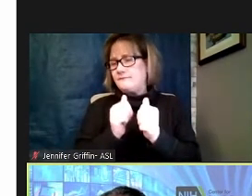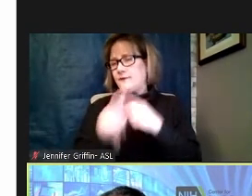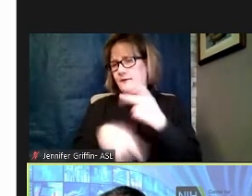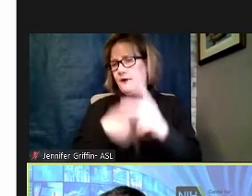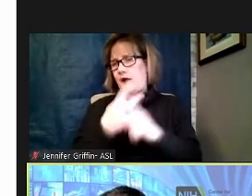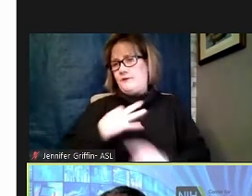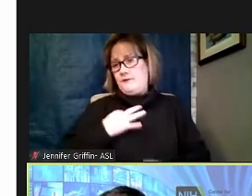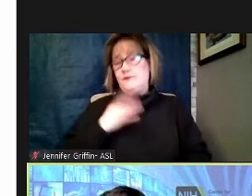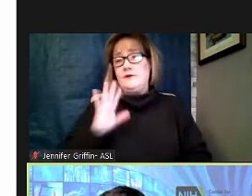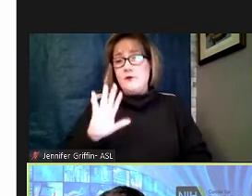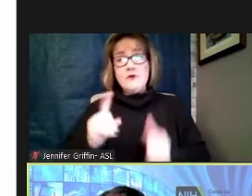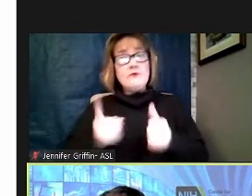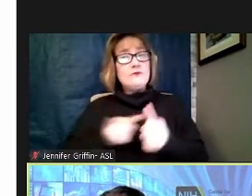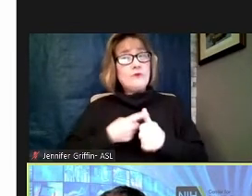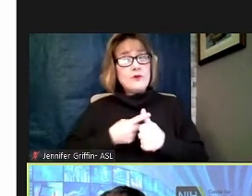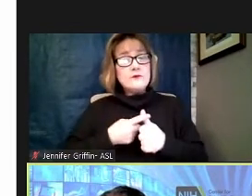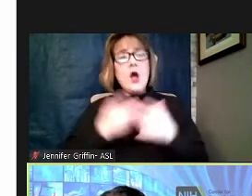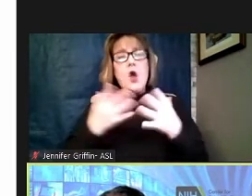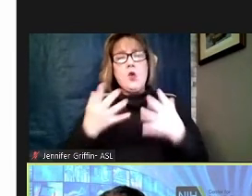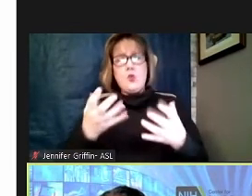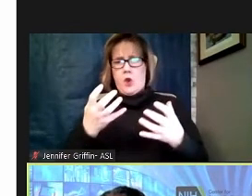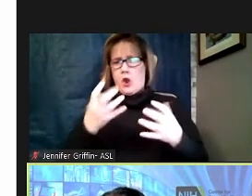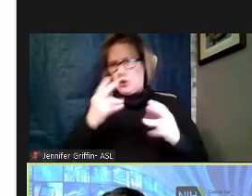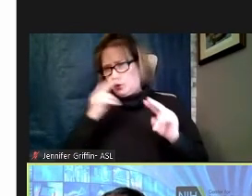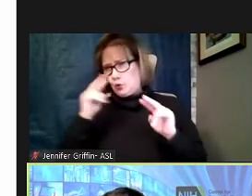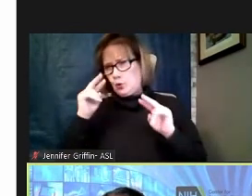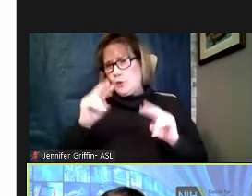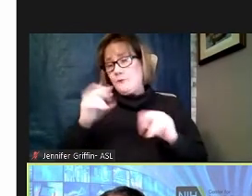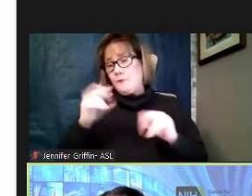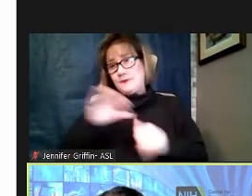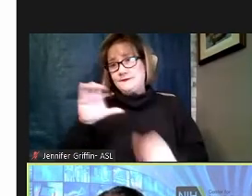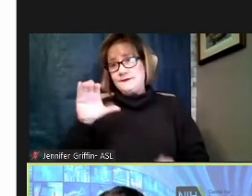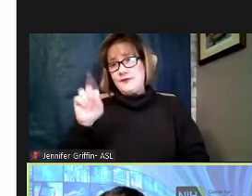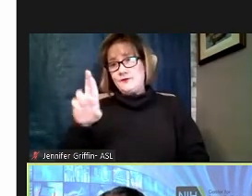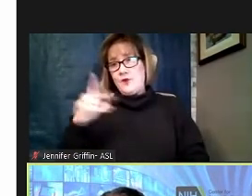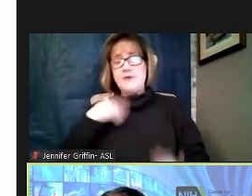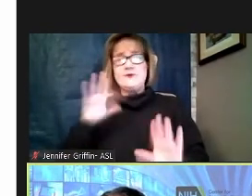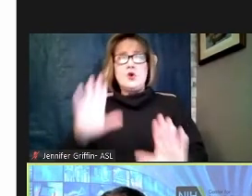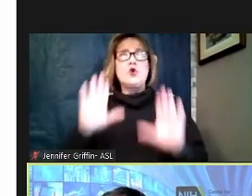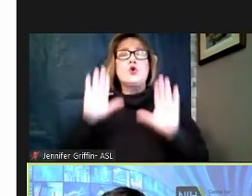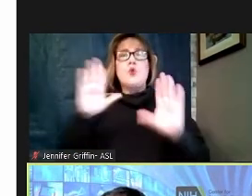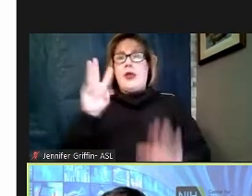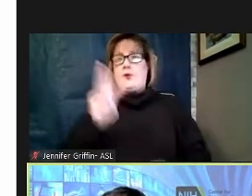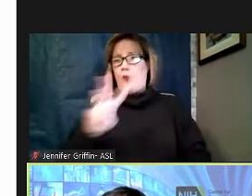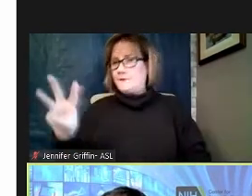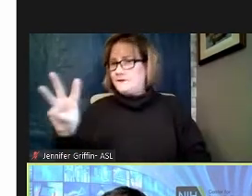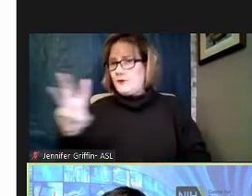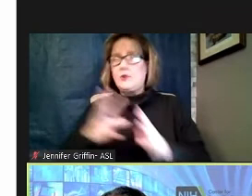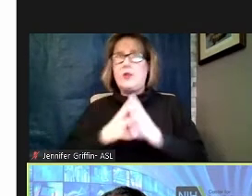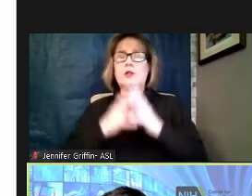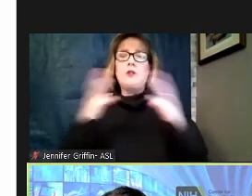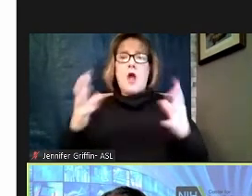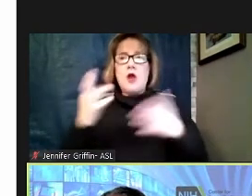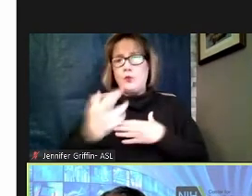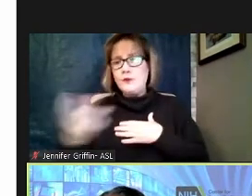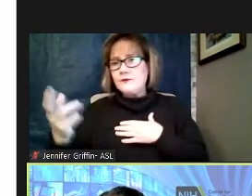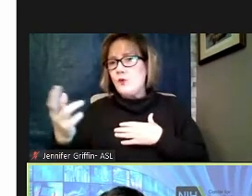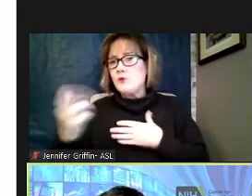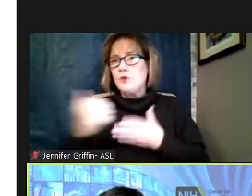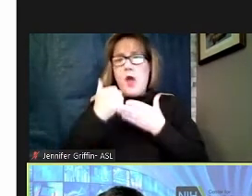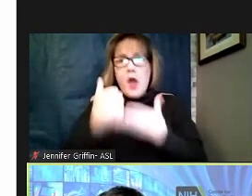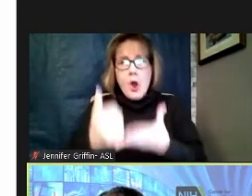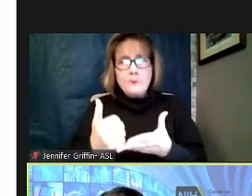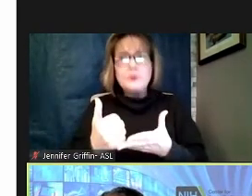First of all, being that I want you to remember that CSR has a great website with a lot of resources to help you at